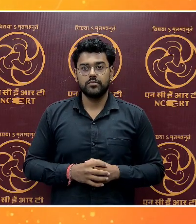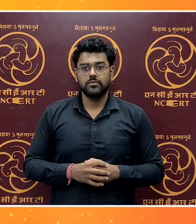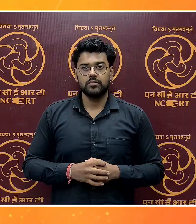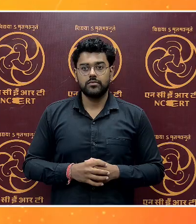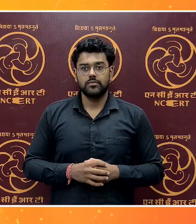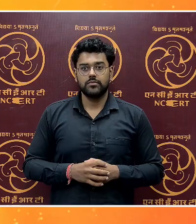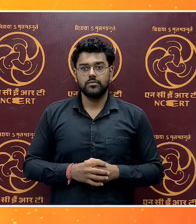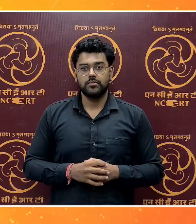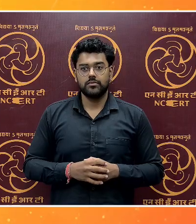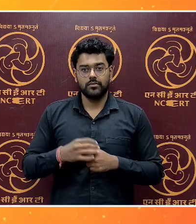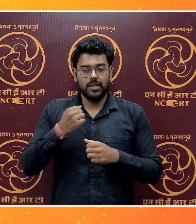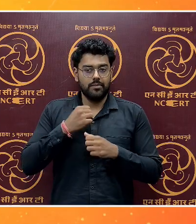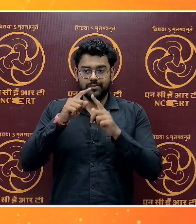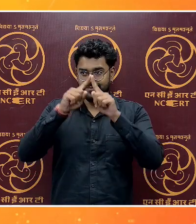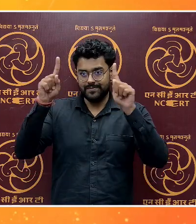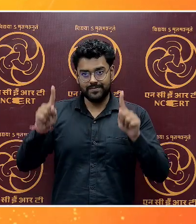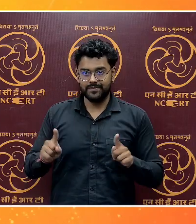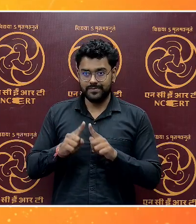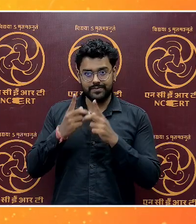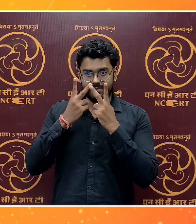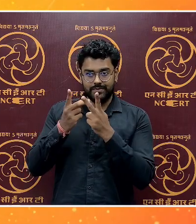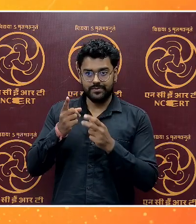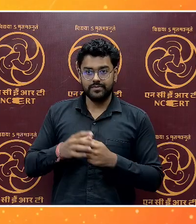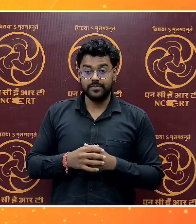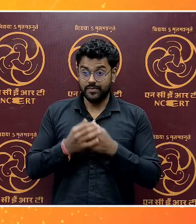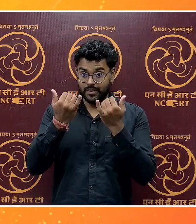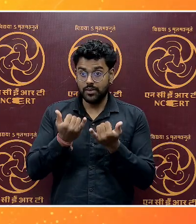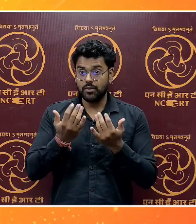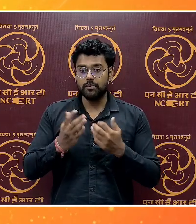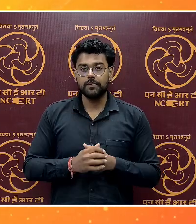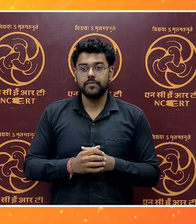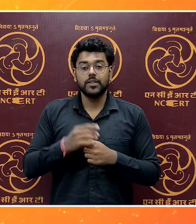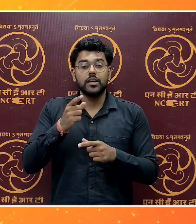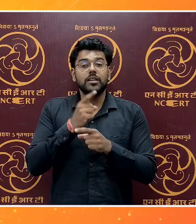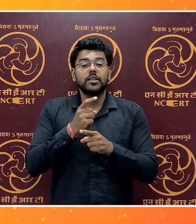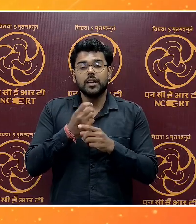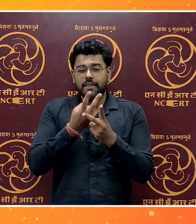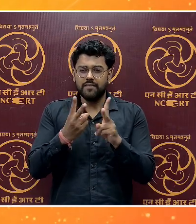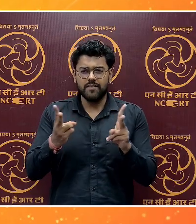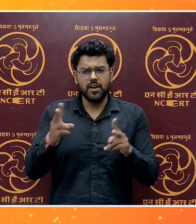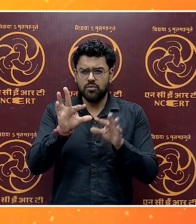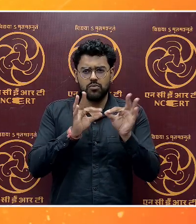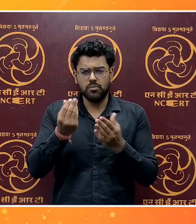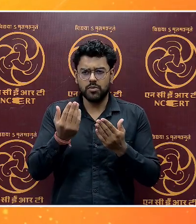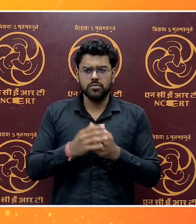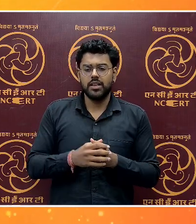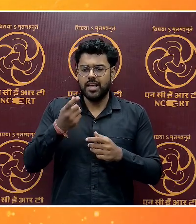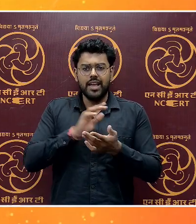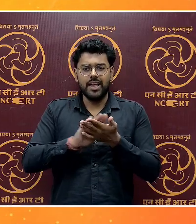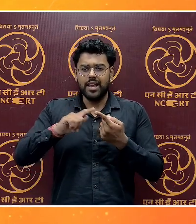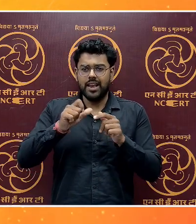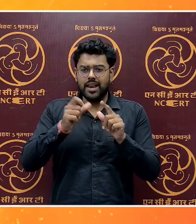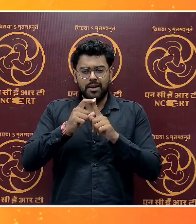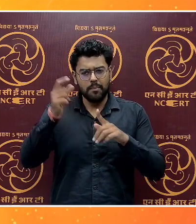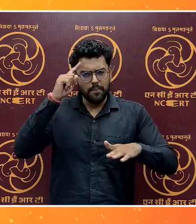So this is my profile screen. So here the head teacher can do multiple options as we plan for the head teacher.